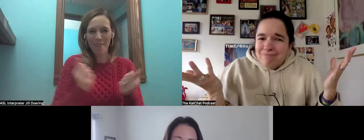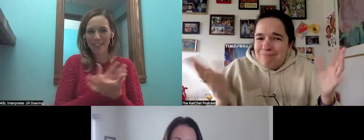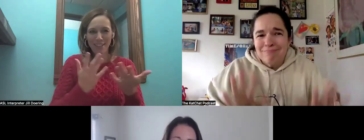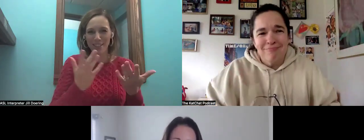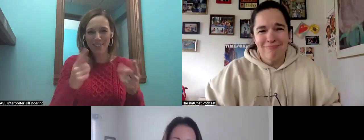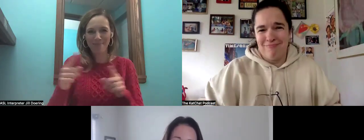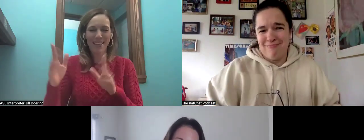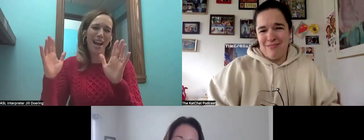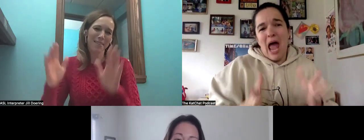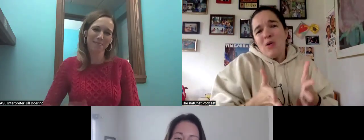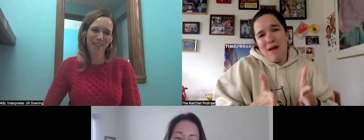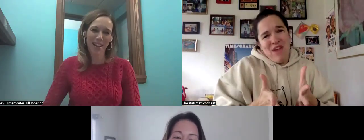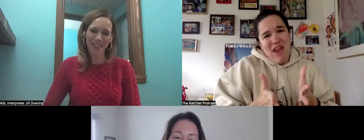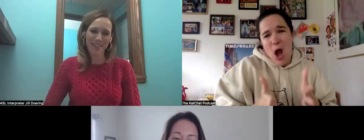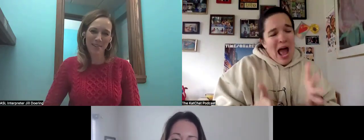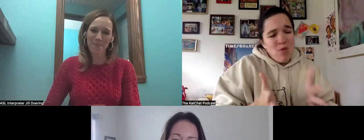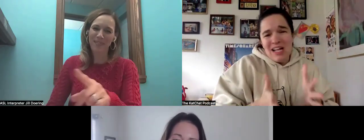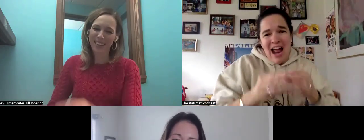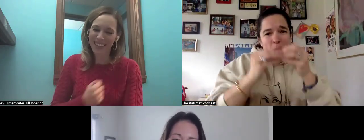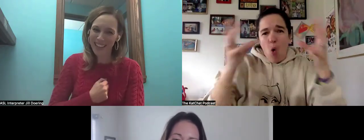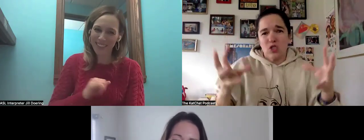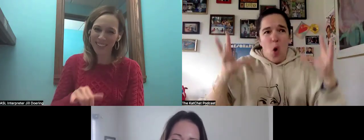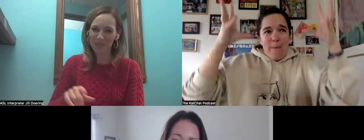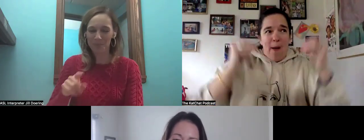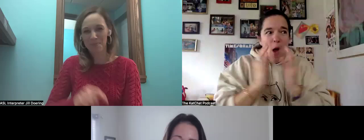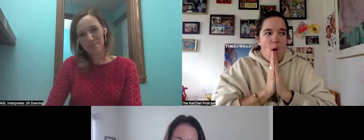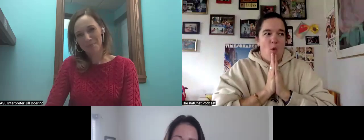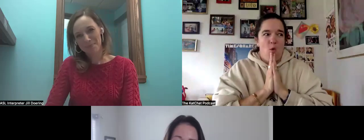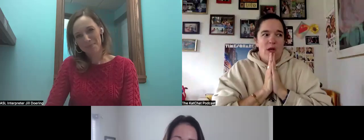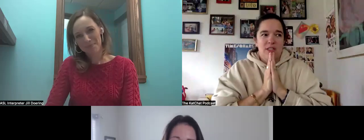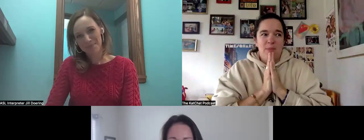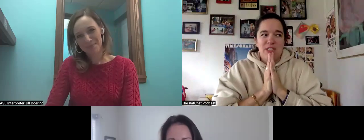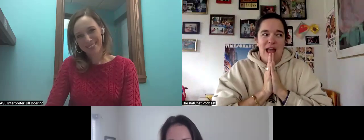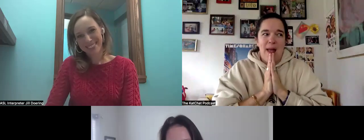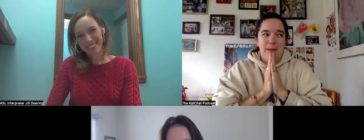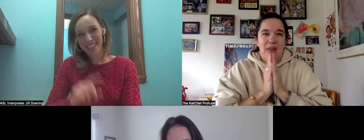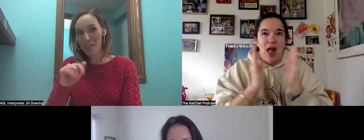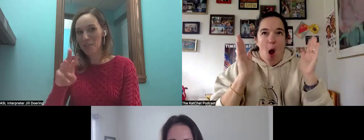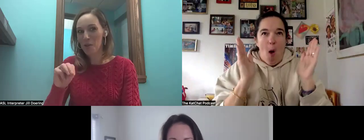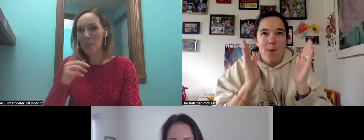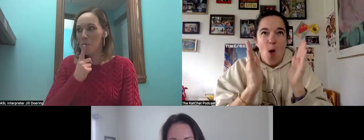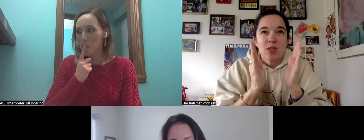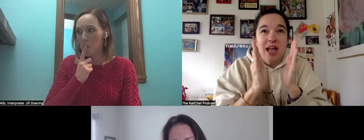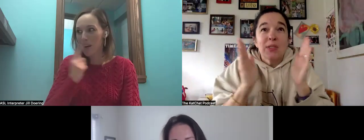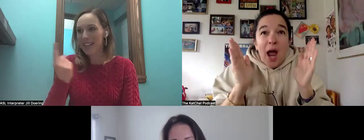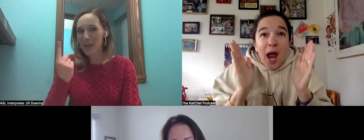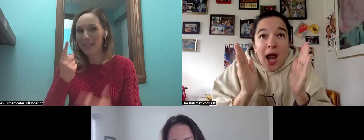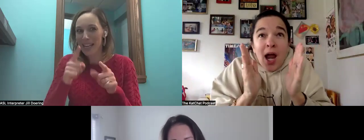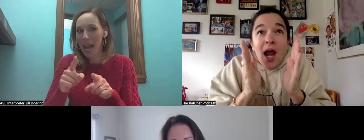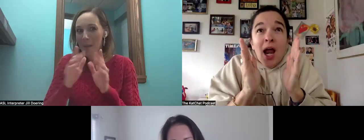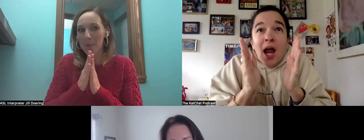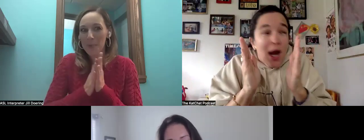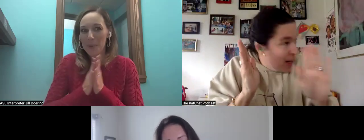Hmm. Yeah. I I loved was my writing. favorite part. I really liked the whole storm. I was like, something's gonna happen. And then almost, I was